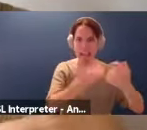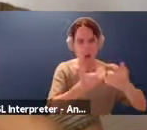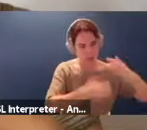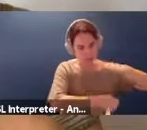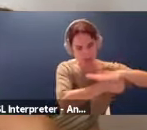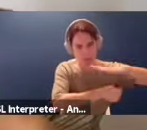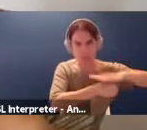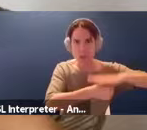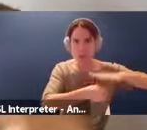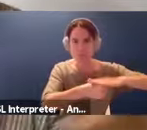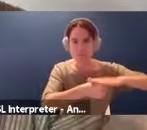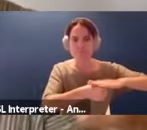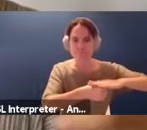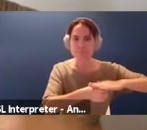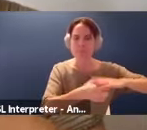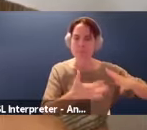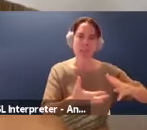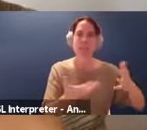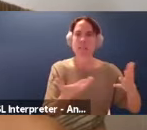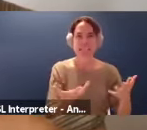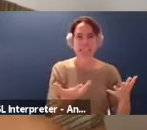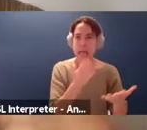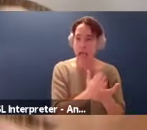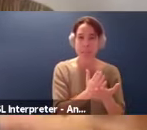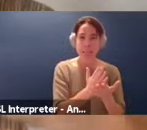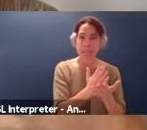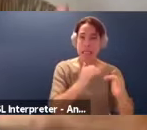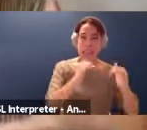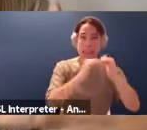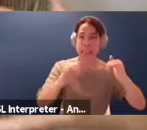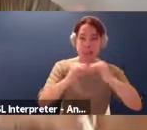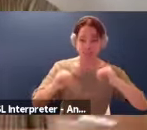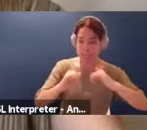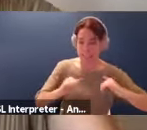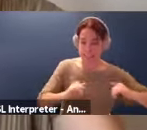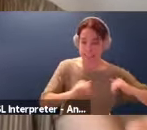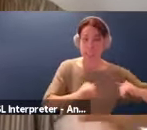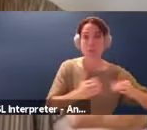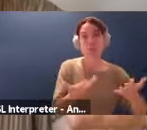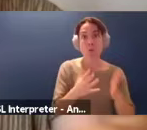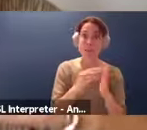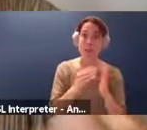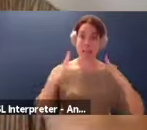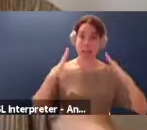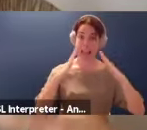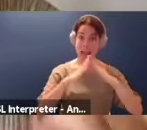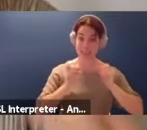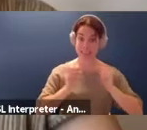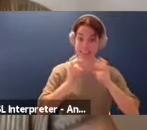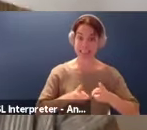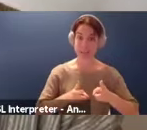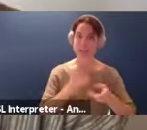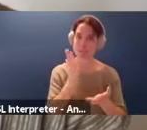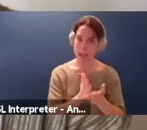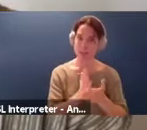system is so segregated our housing system as well it means that i just don't have i haven't literally um had a lot of opportunities and you